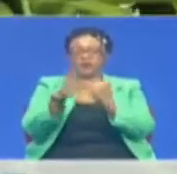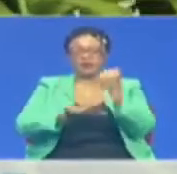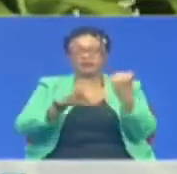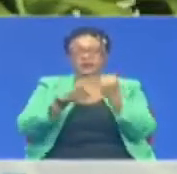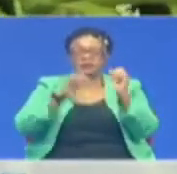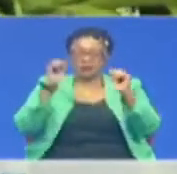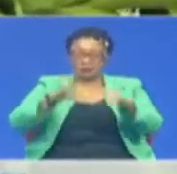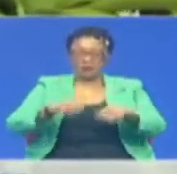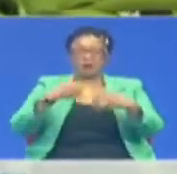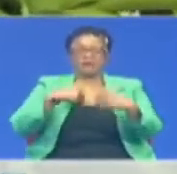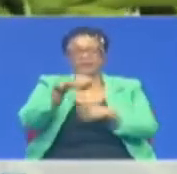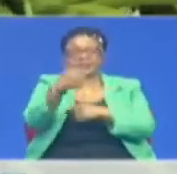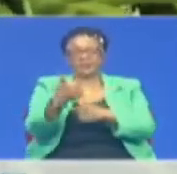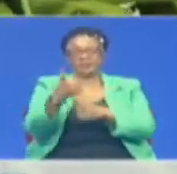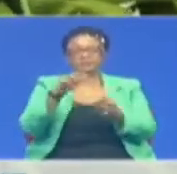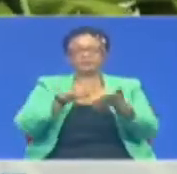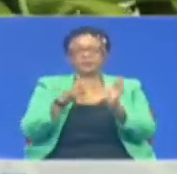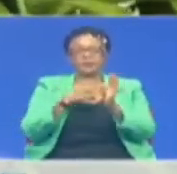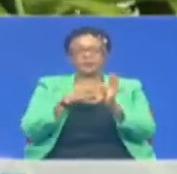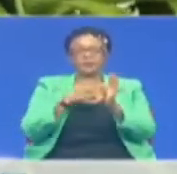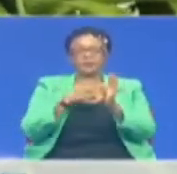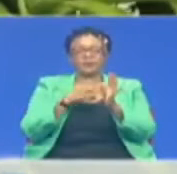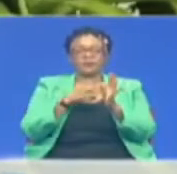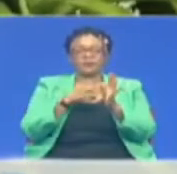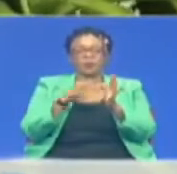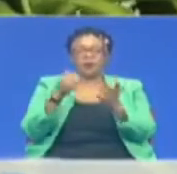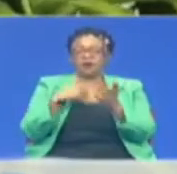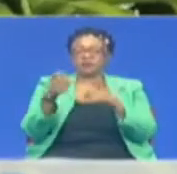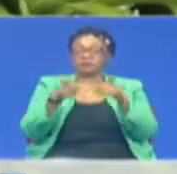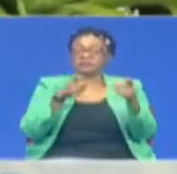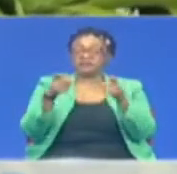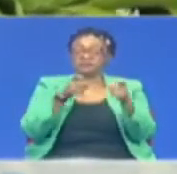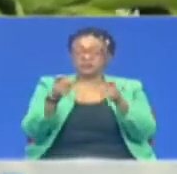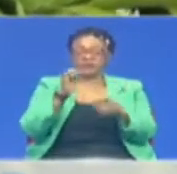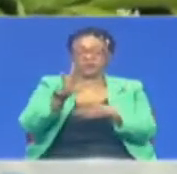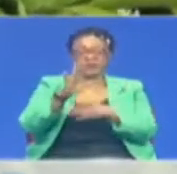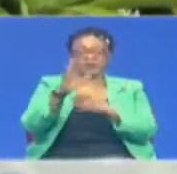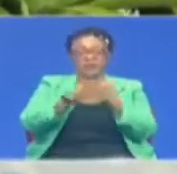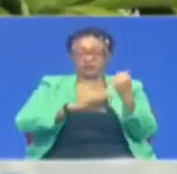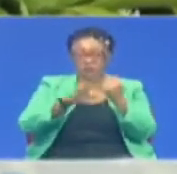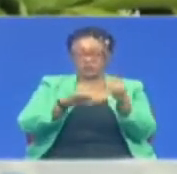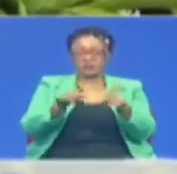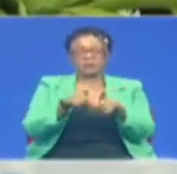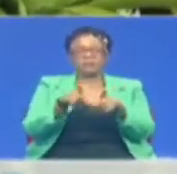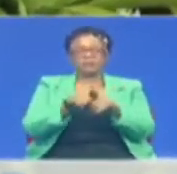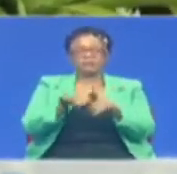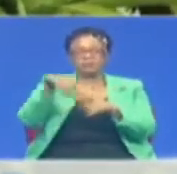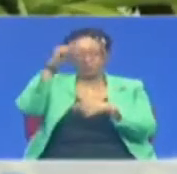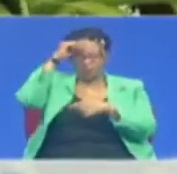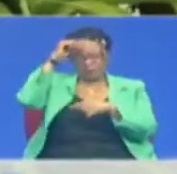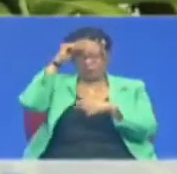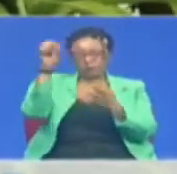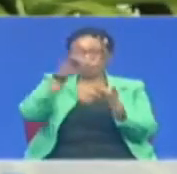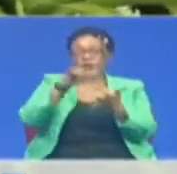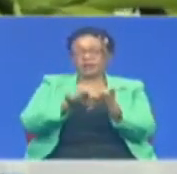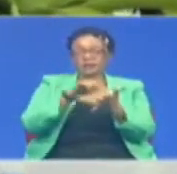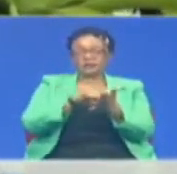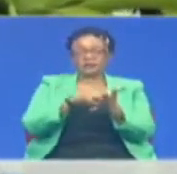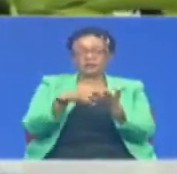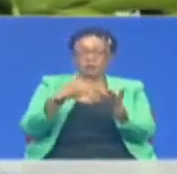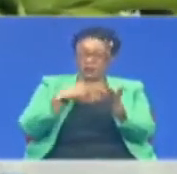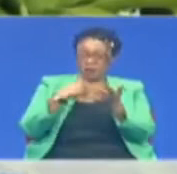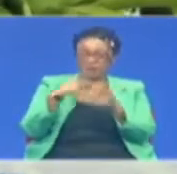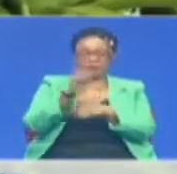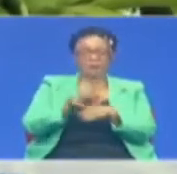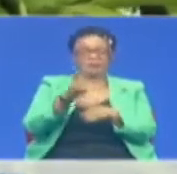part. This now we leave it to the management of their counties and also the management of the government, so that this viability